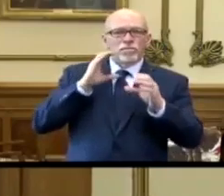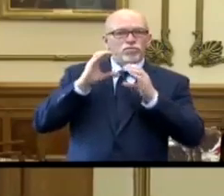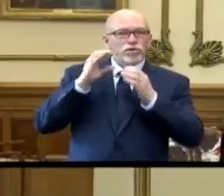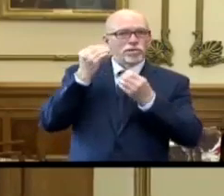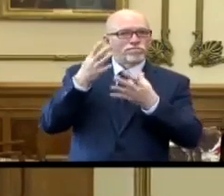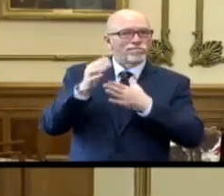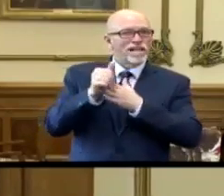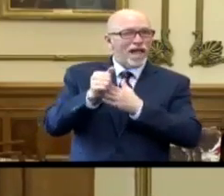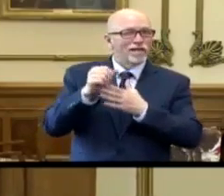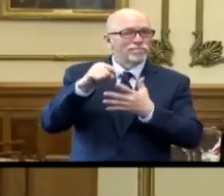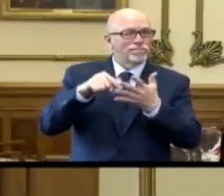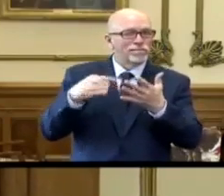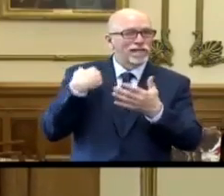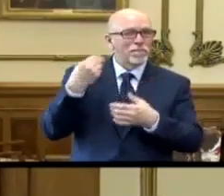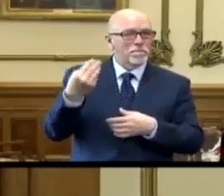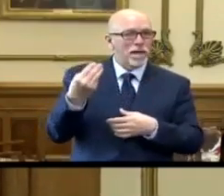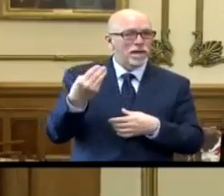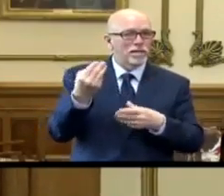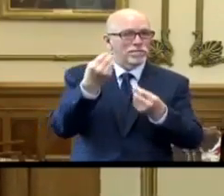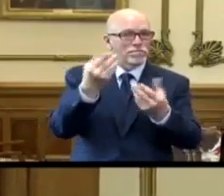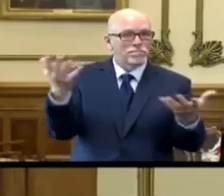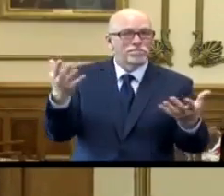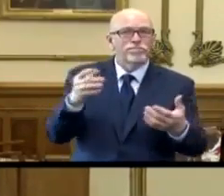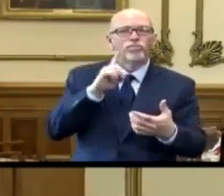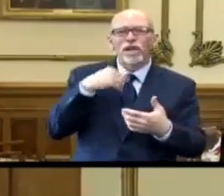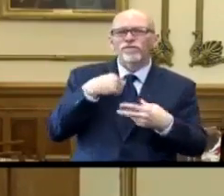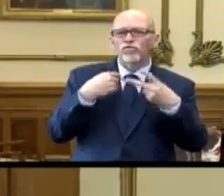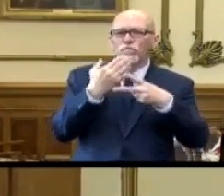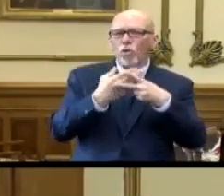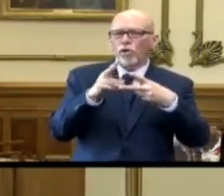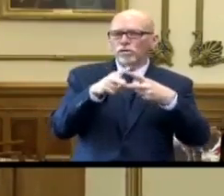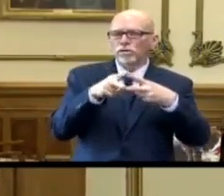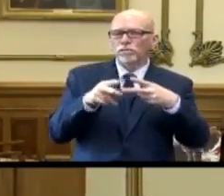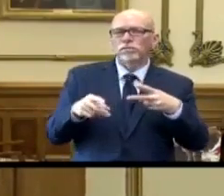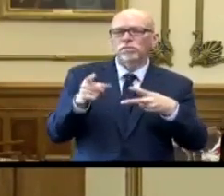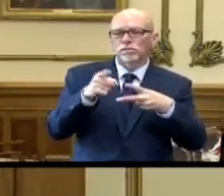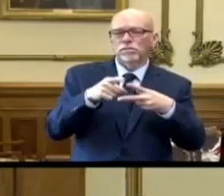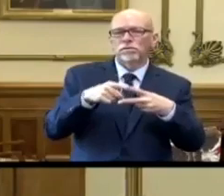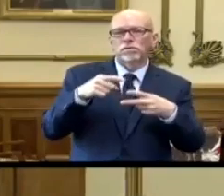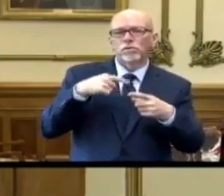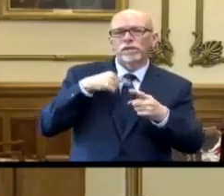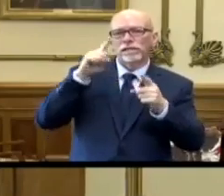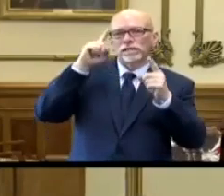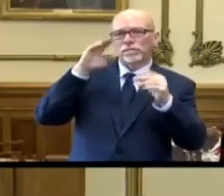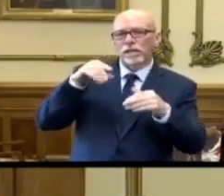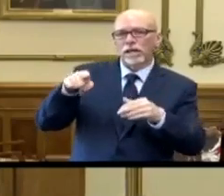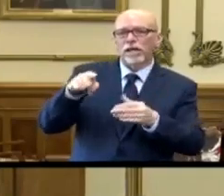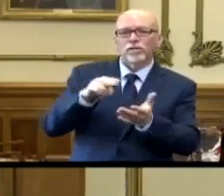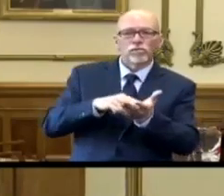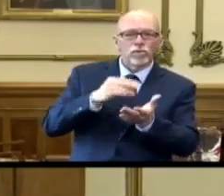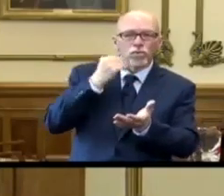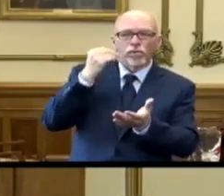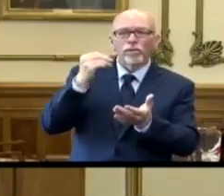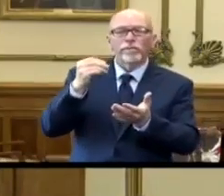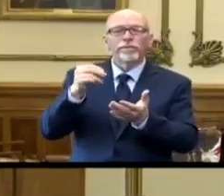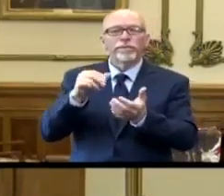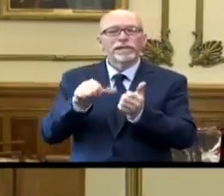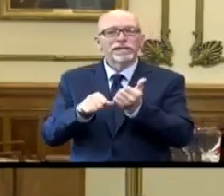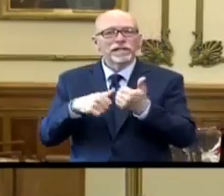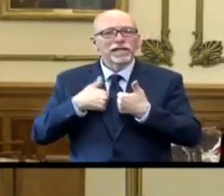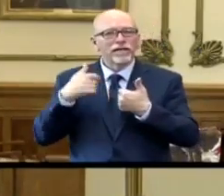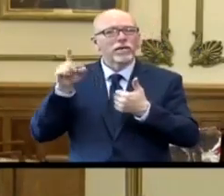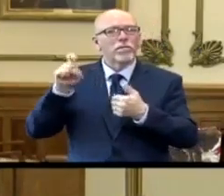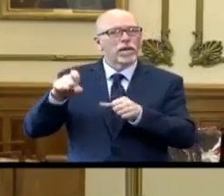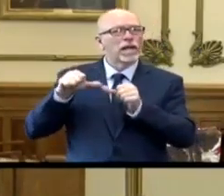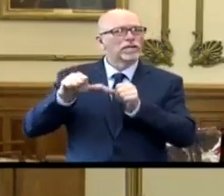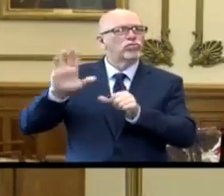communication guidance on Monday, there were really two parts of that. One is the expectation that long-term care facilities continue what they